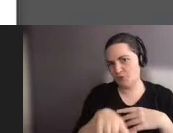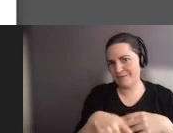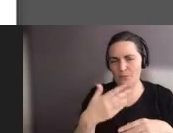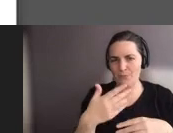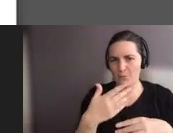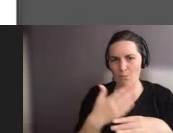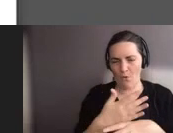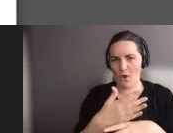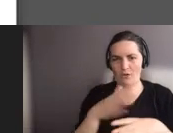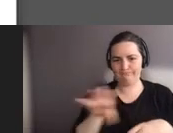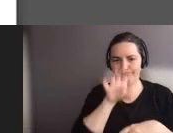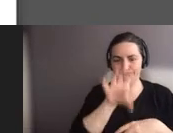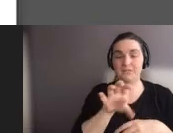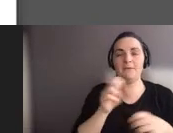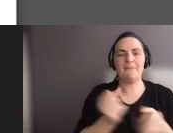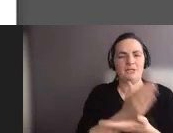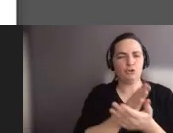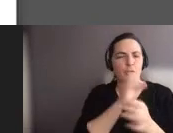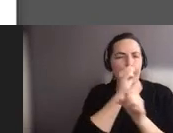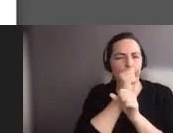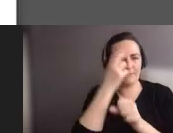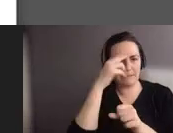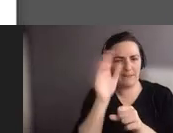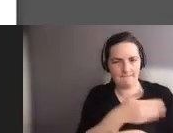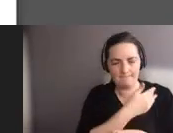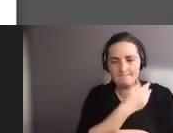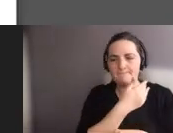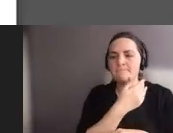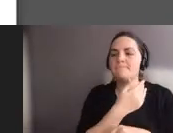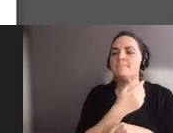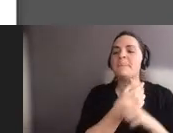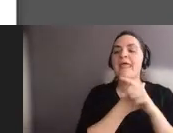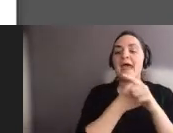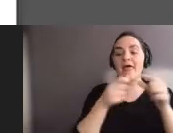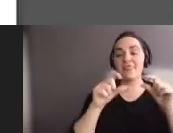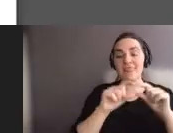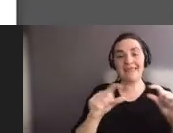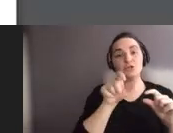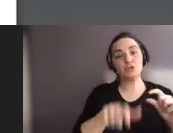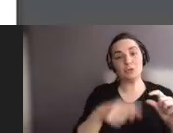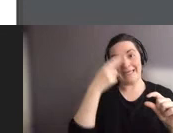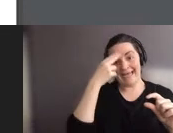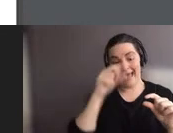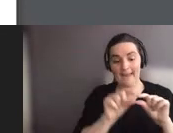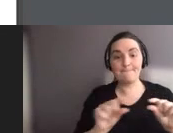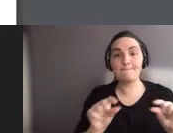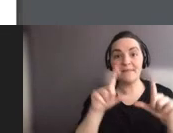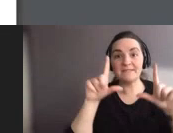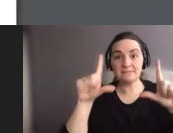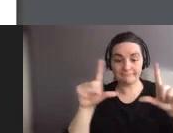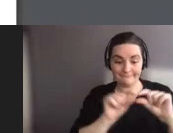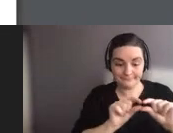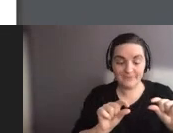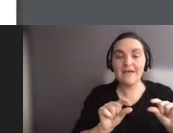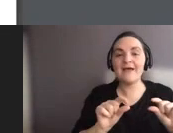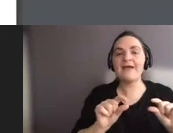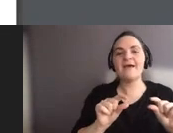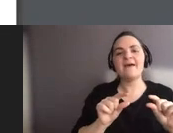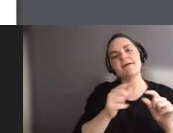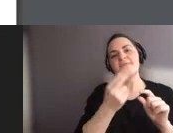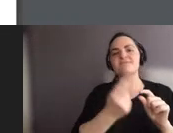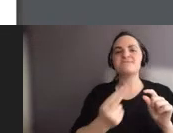anonymized. And then this student has called this figure 2. So when you put an example of a piece of work into an